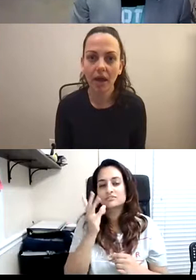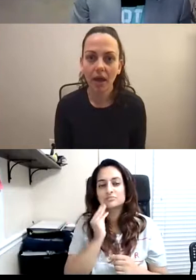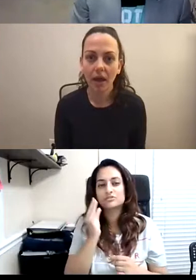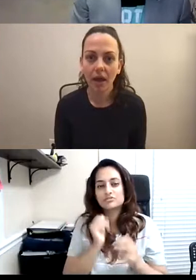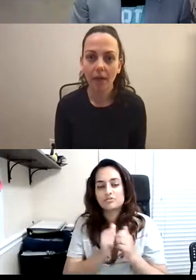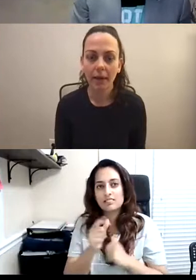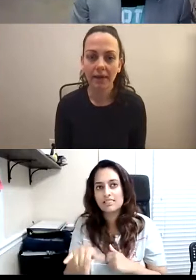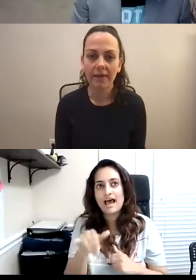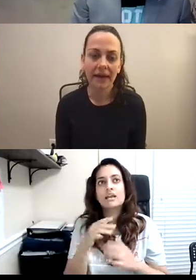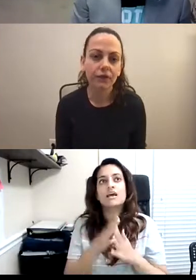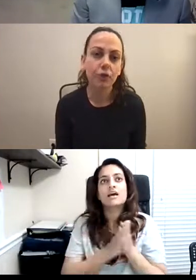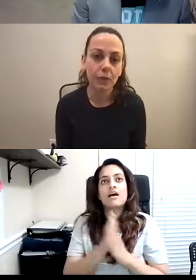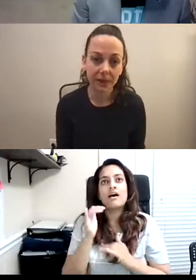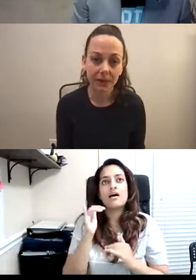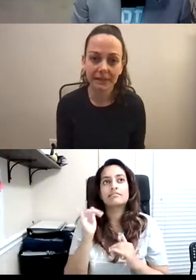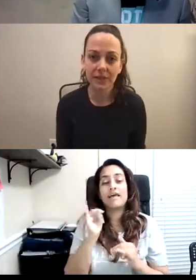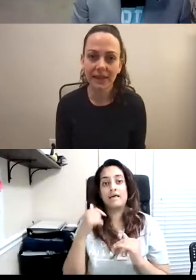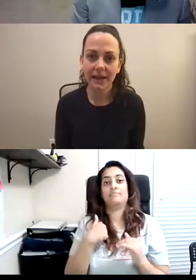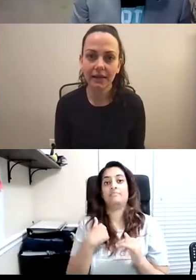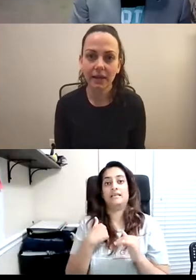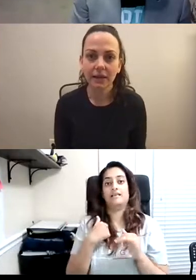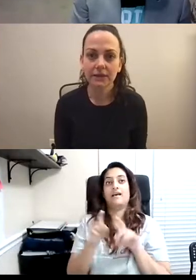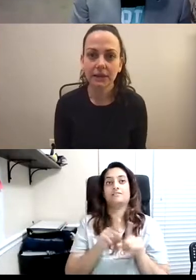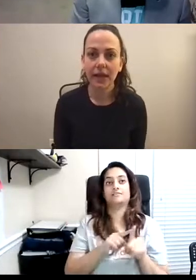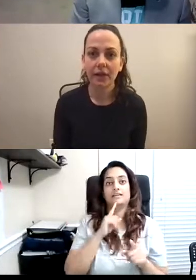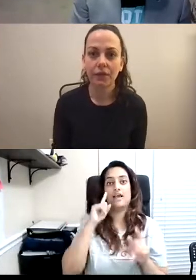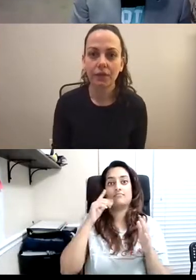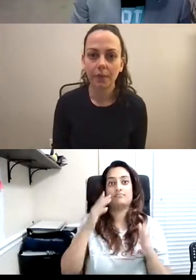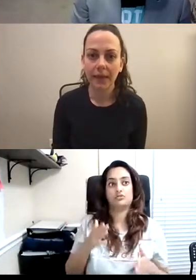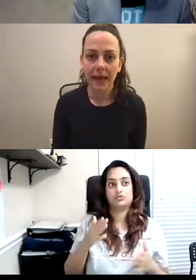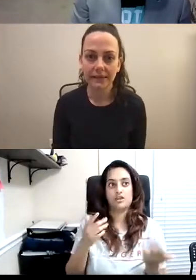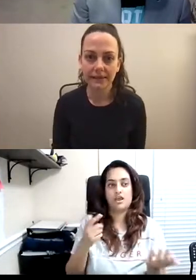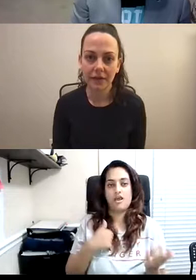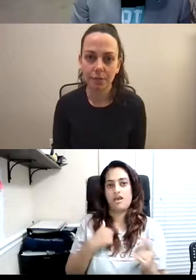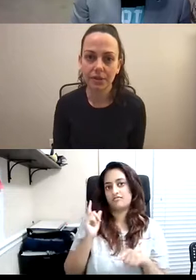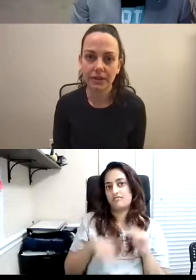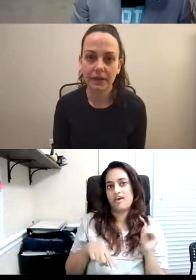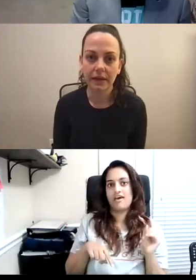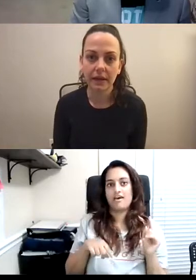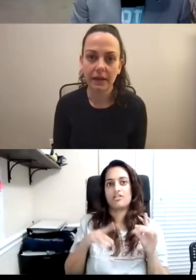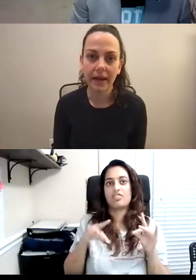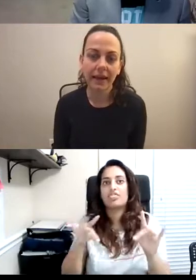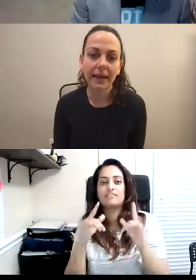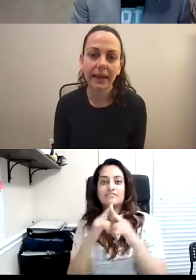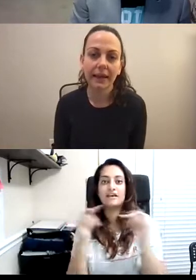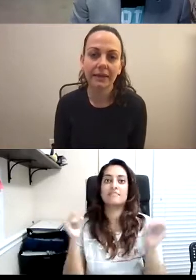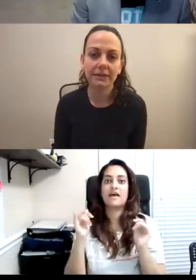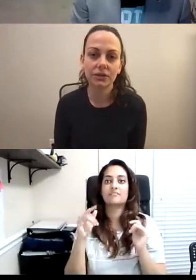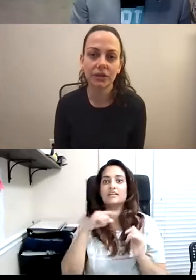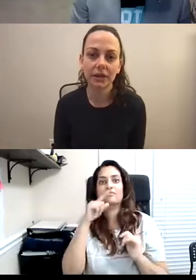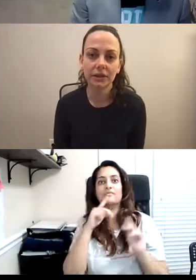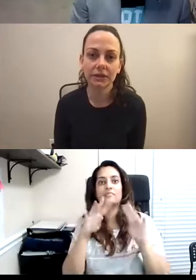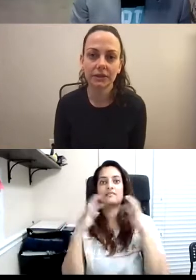disability, I've had a few experiences with that. For me as a deaf person, I